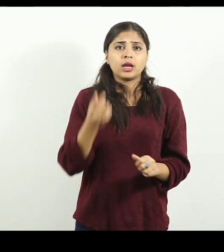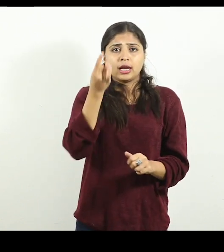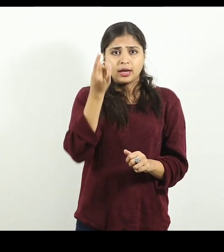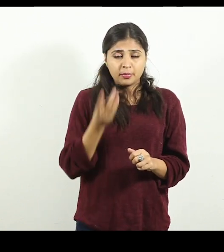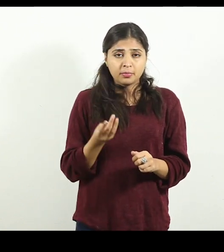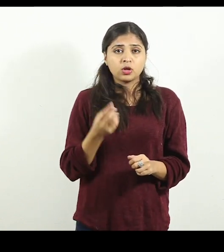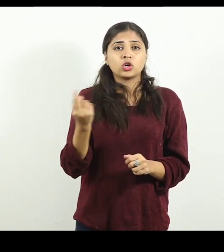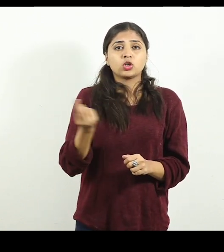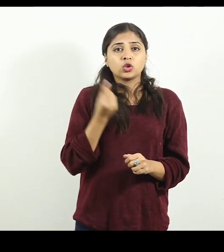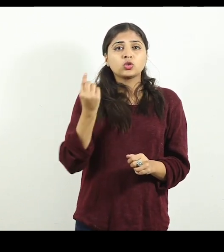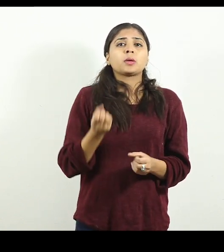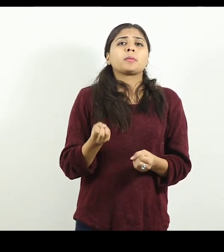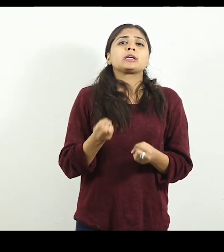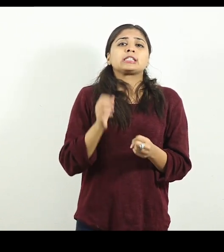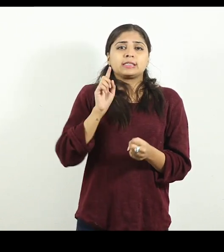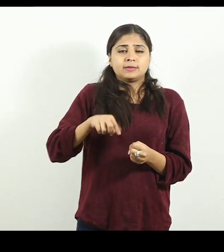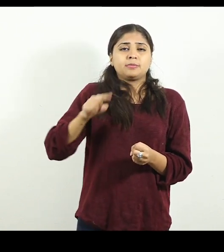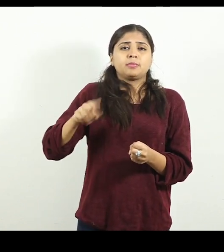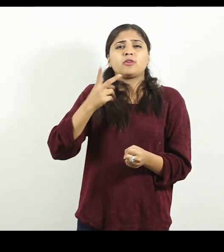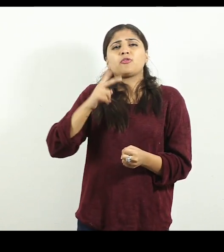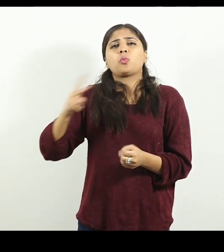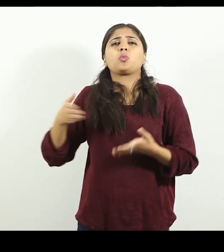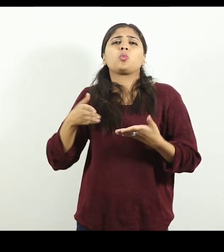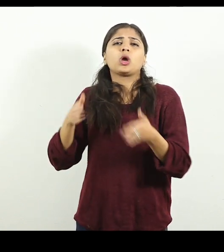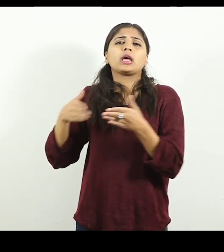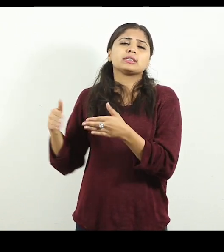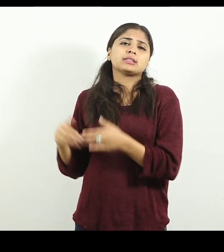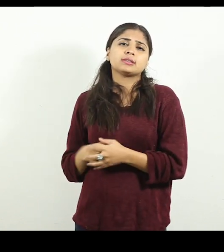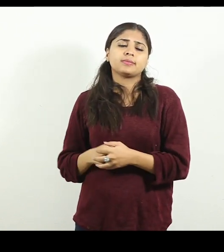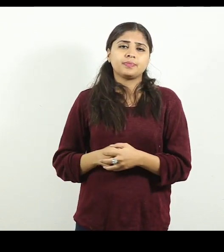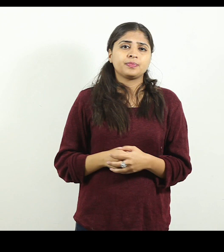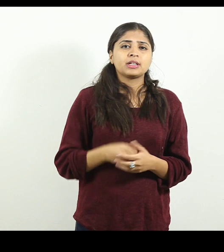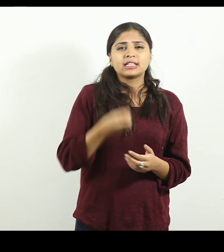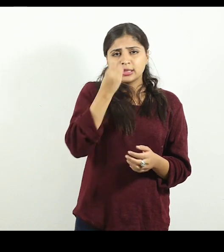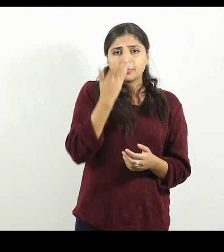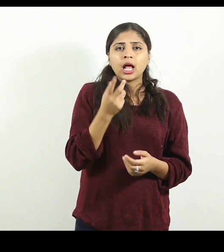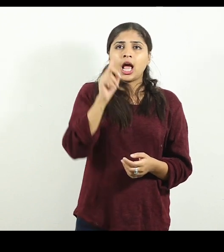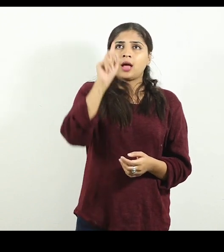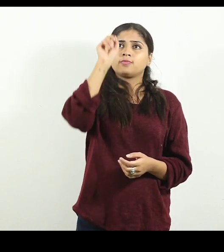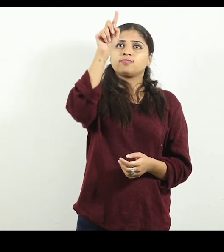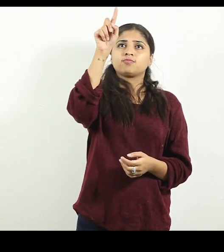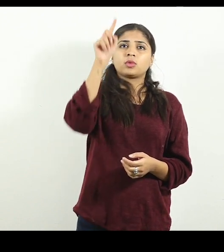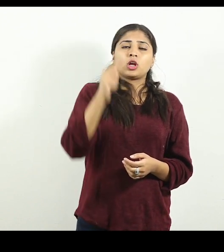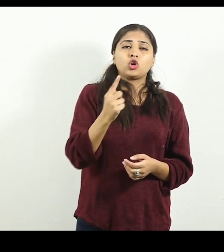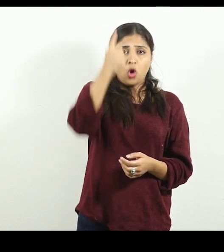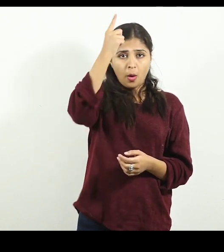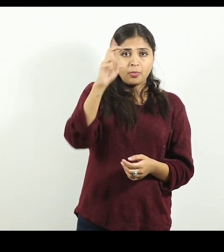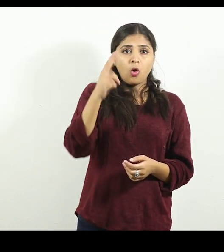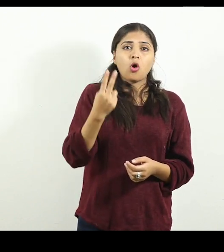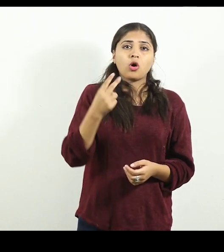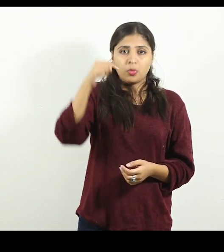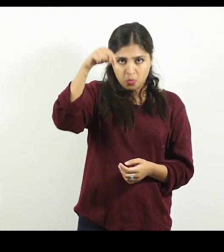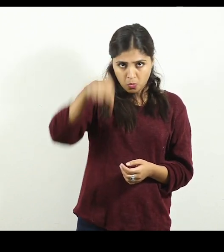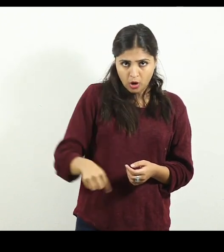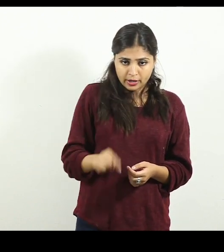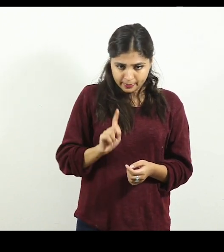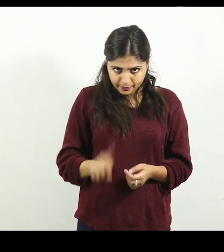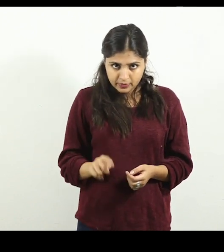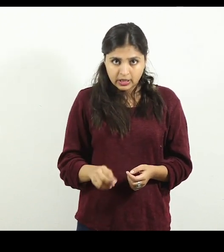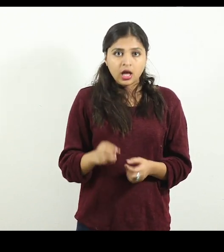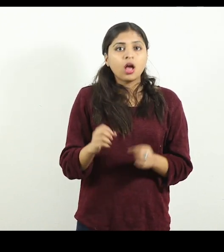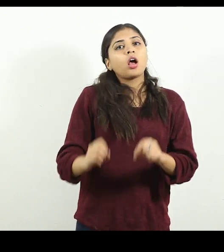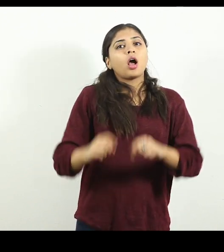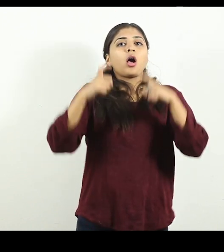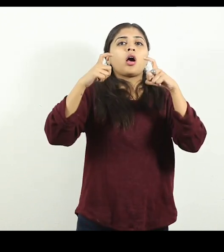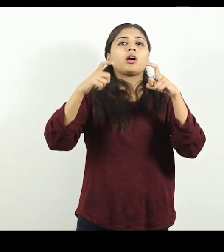or bottom of the page and the header and the footer area will appear. Enter the text you wish to be displayed